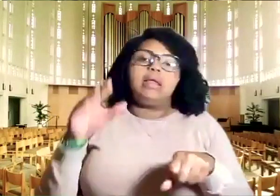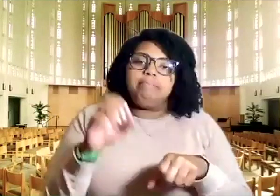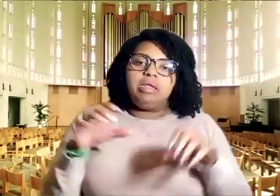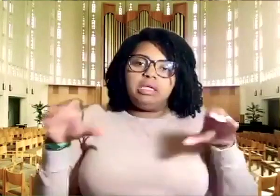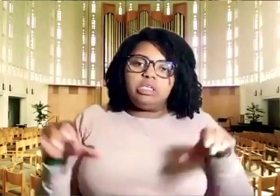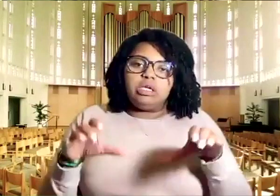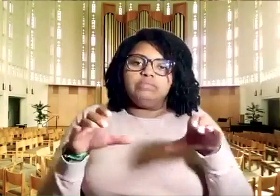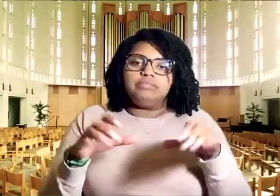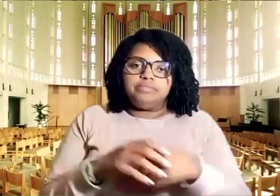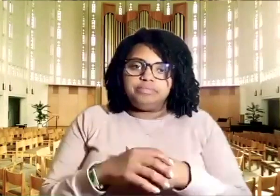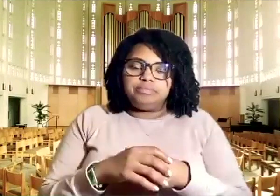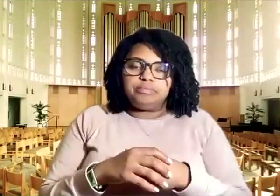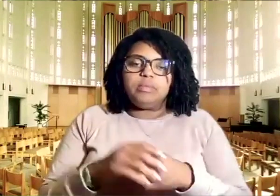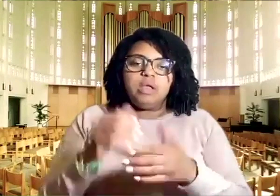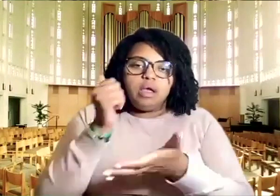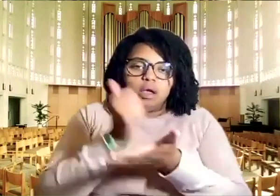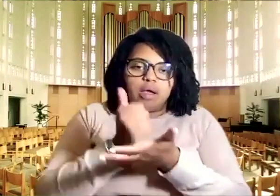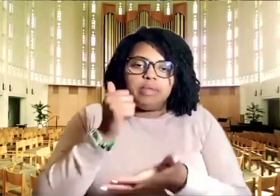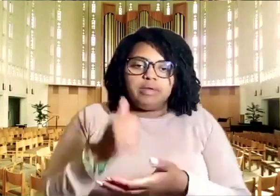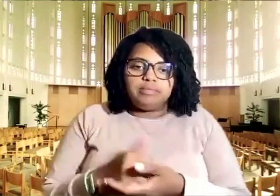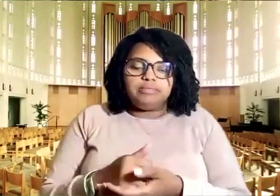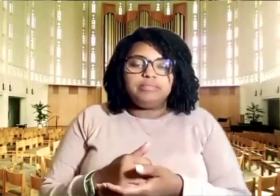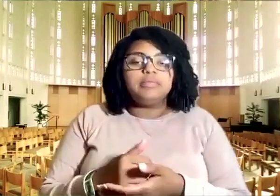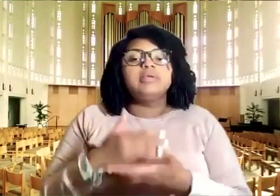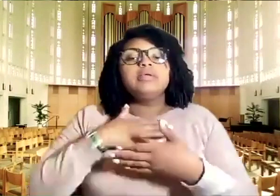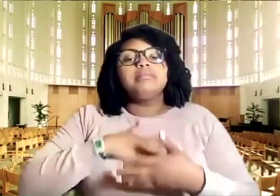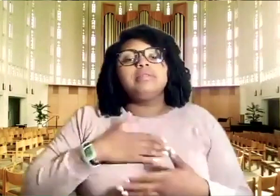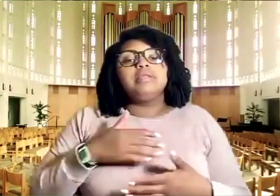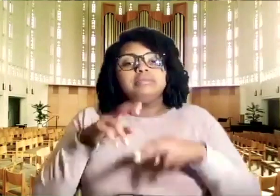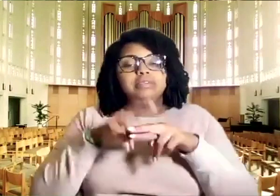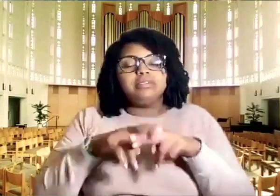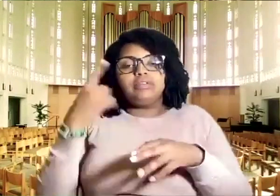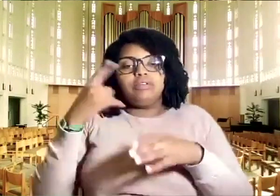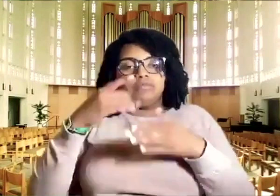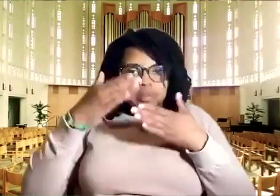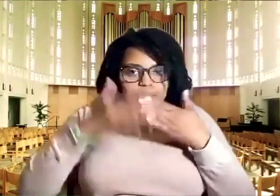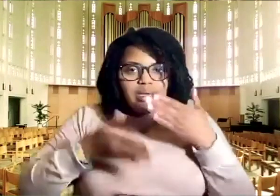be done. Amen. Please be seated for the benediction.